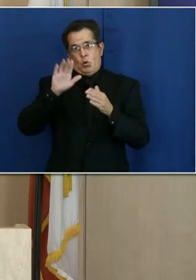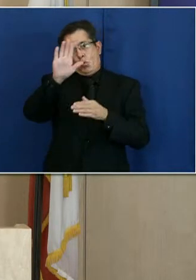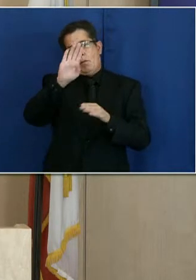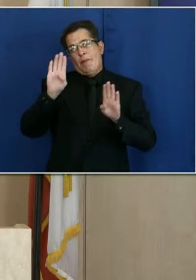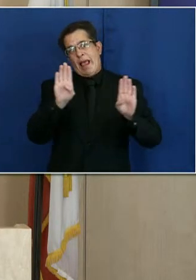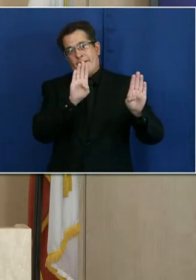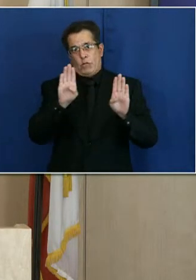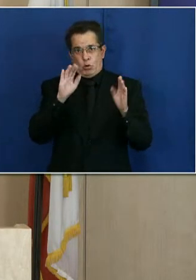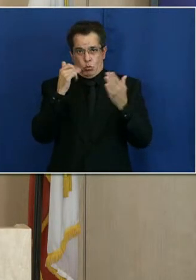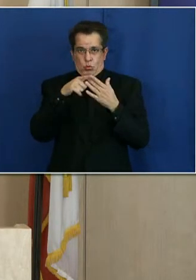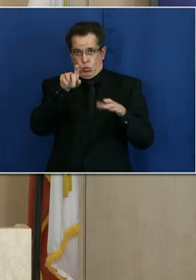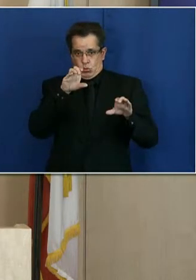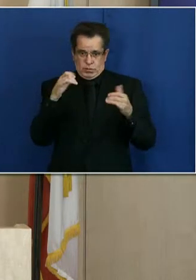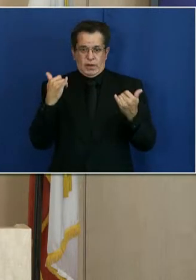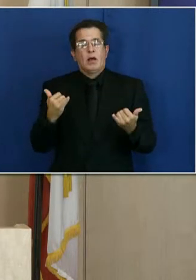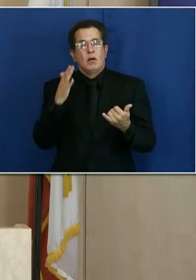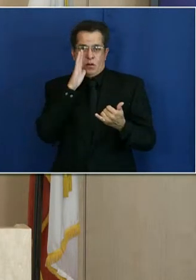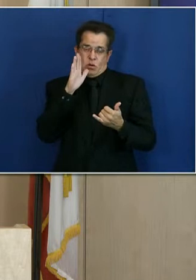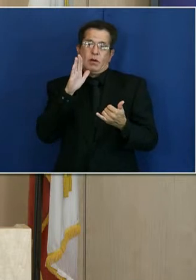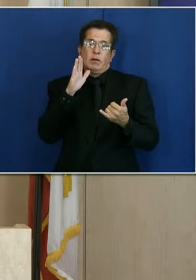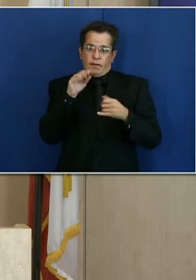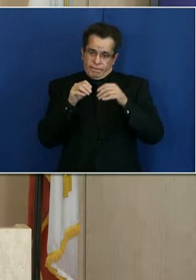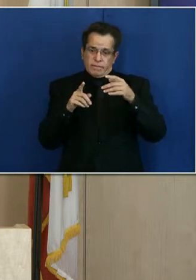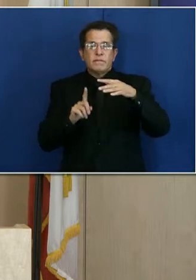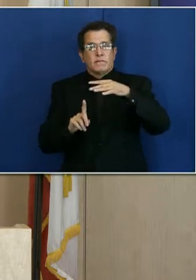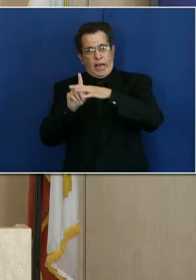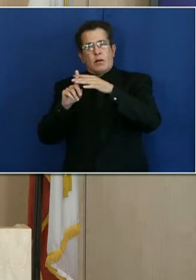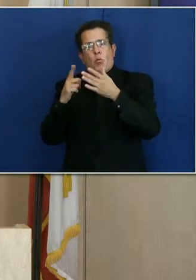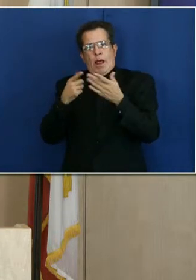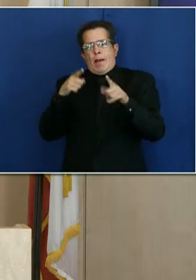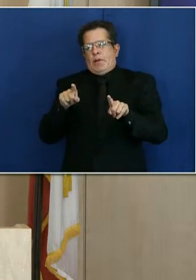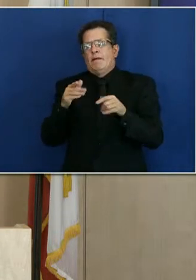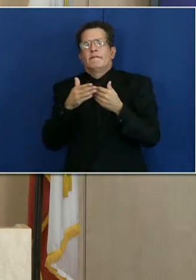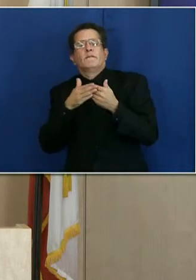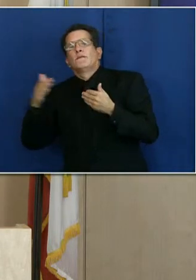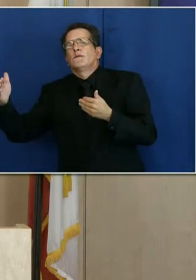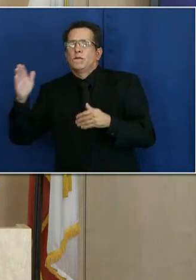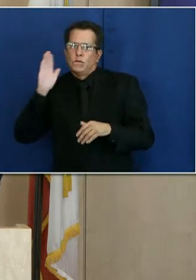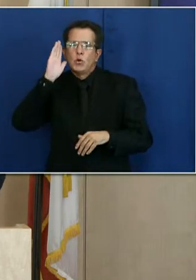today do have an effect today for the spread and will have an effect in the future.